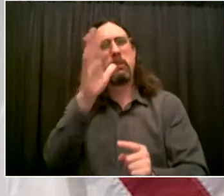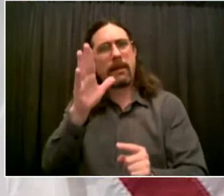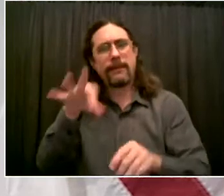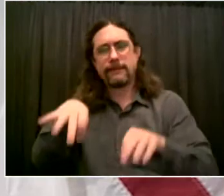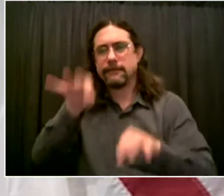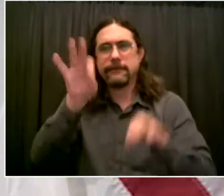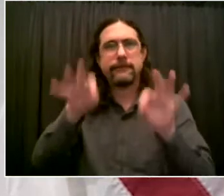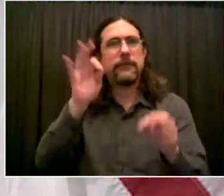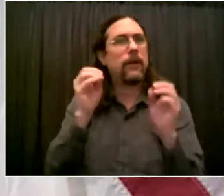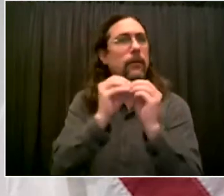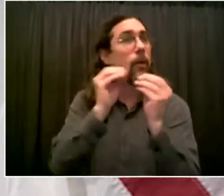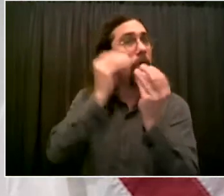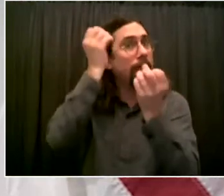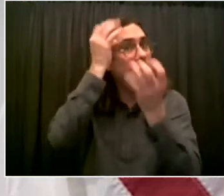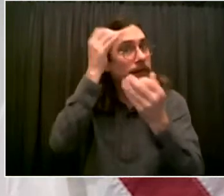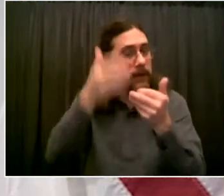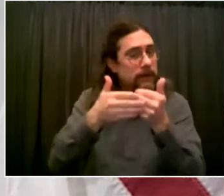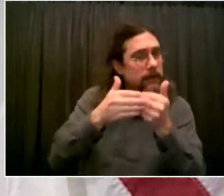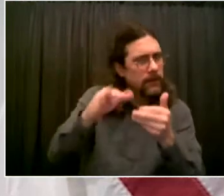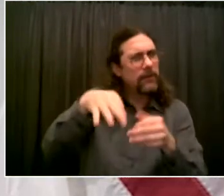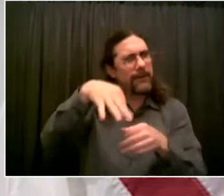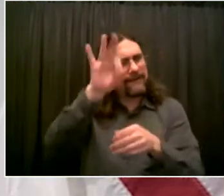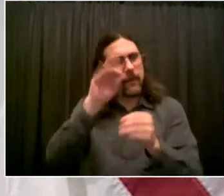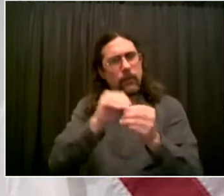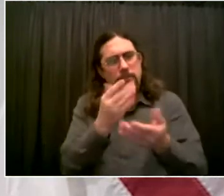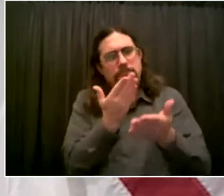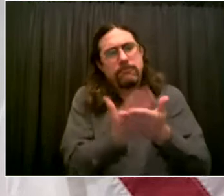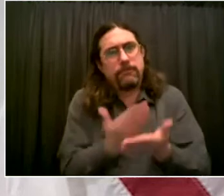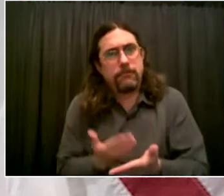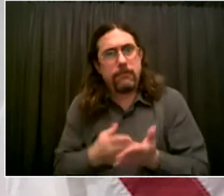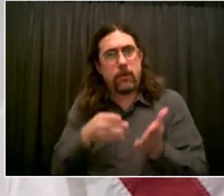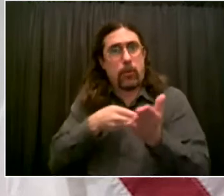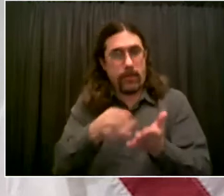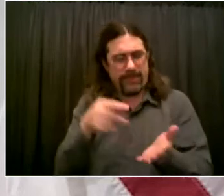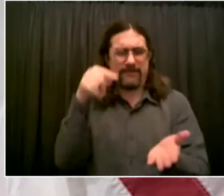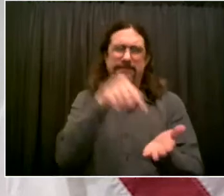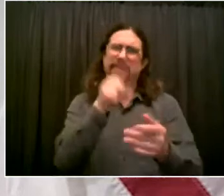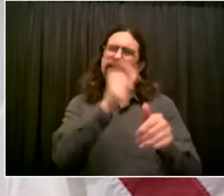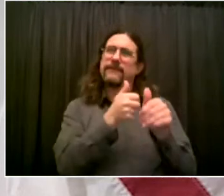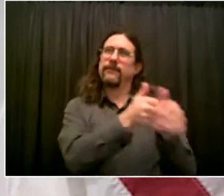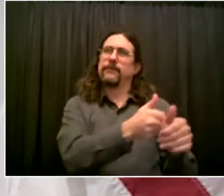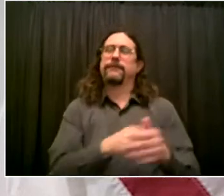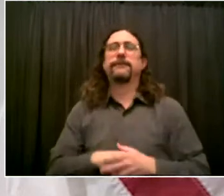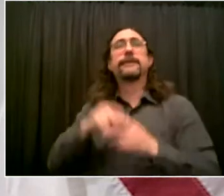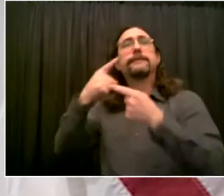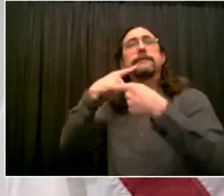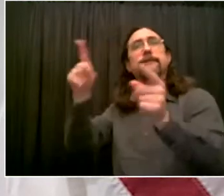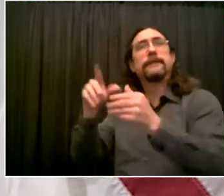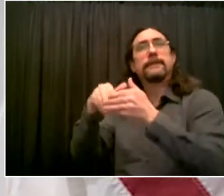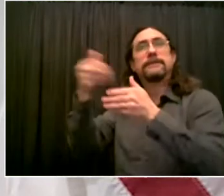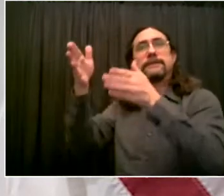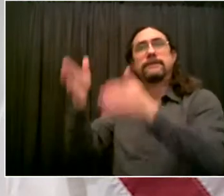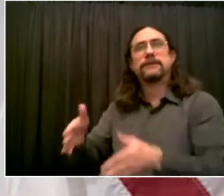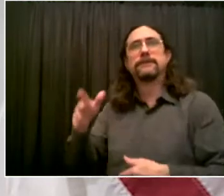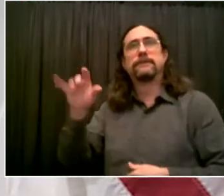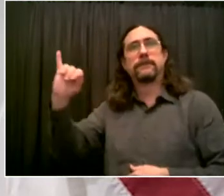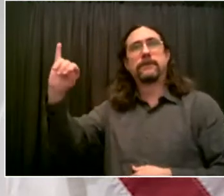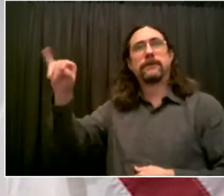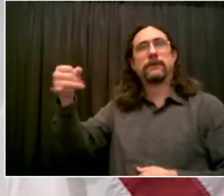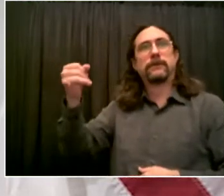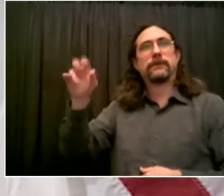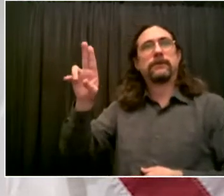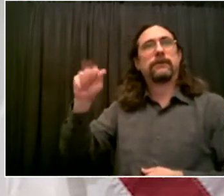Good morning, Mr. Mayor. How are you? Good, Juan Manuel. How are you? Very good. That was a really early parade this